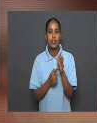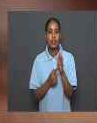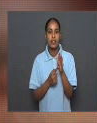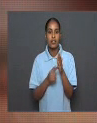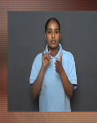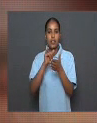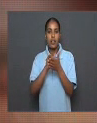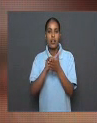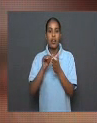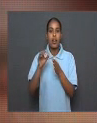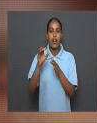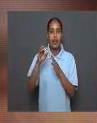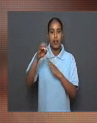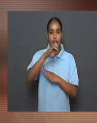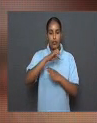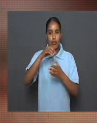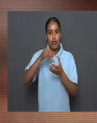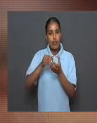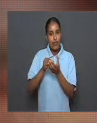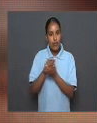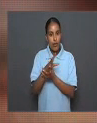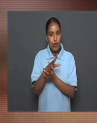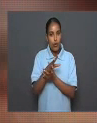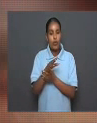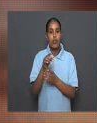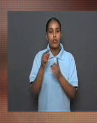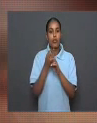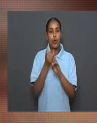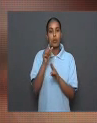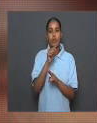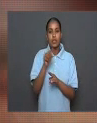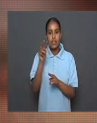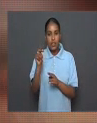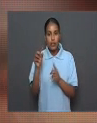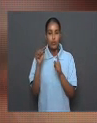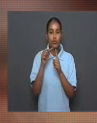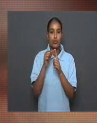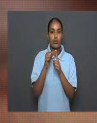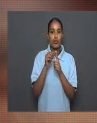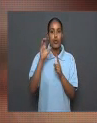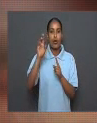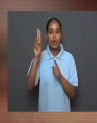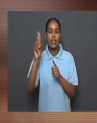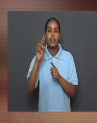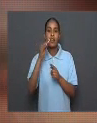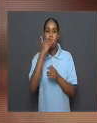that electrons flow from zinc to copper half